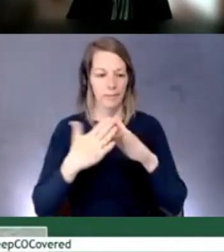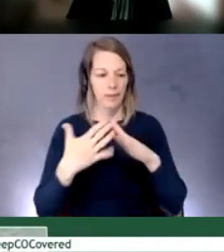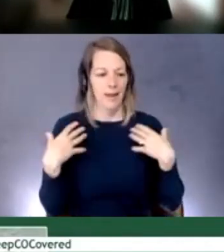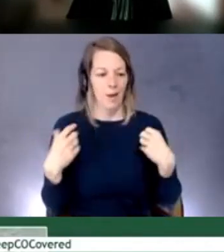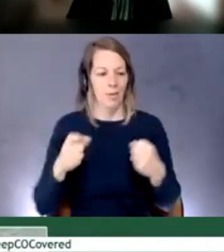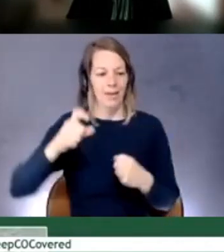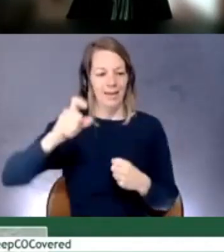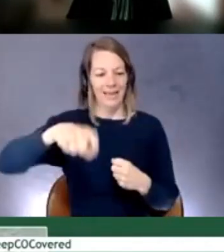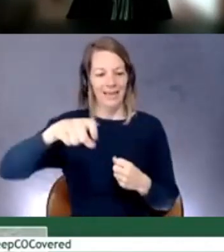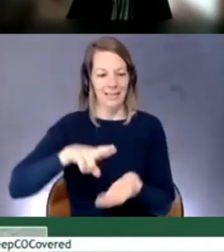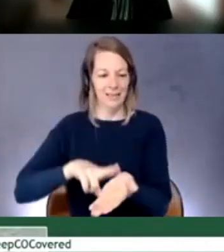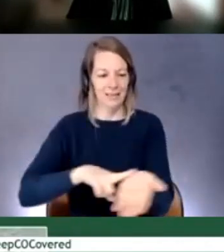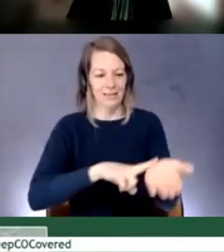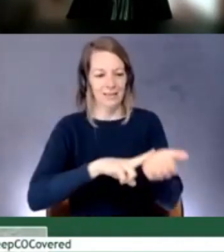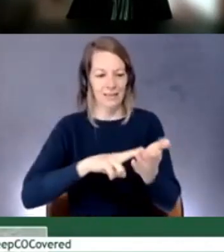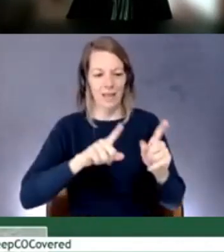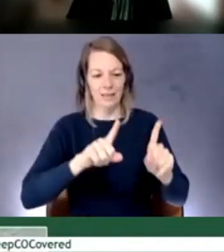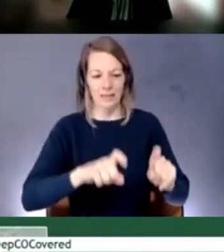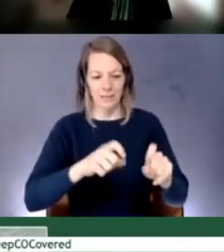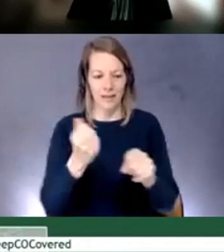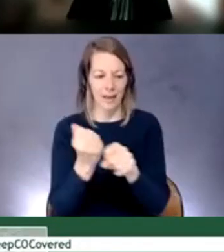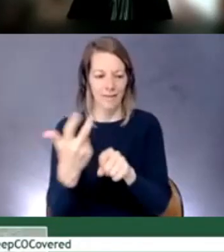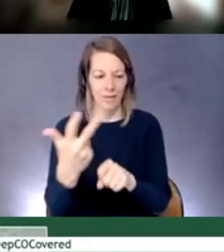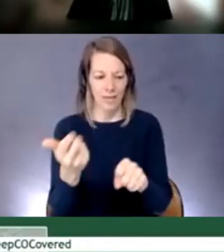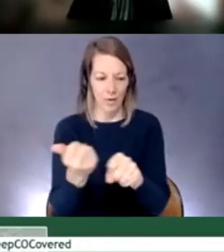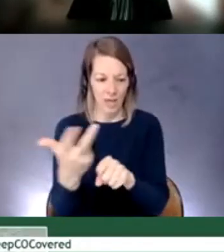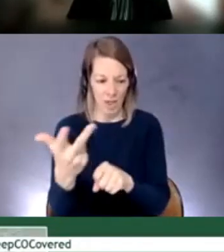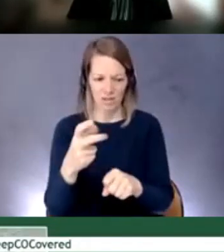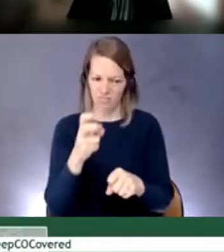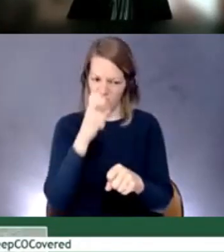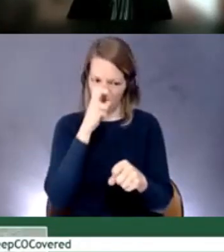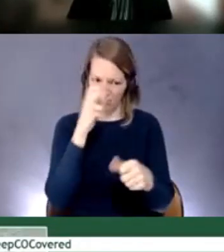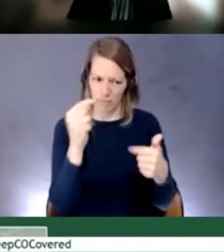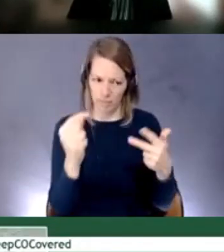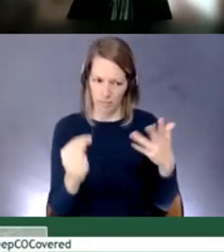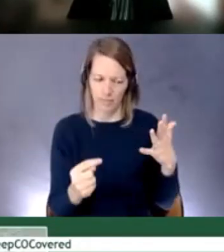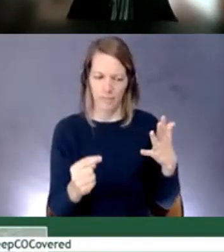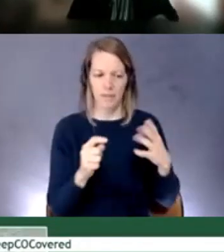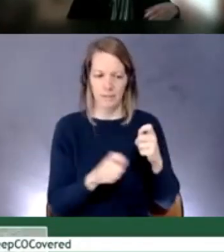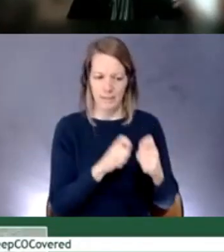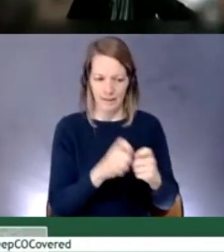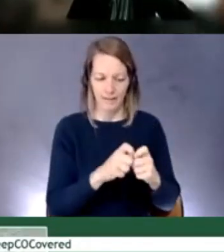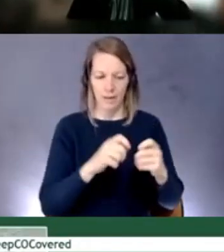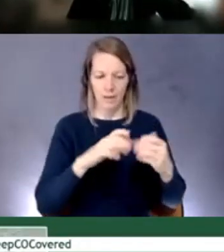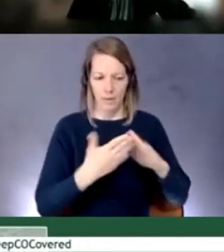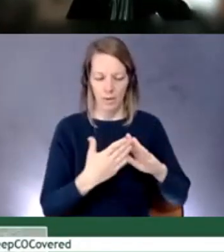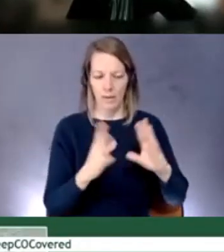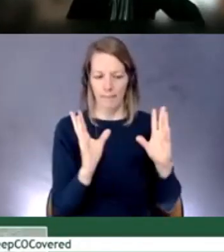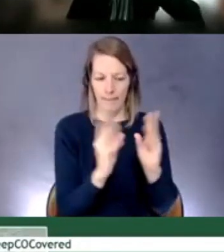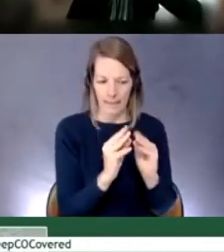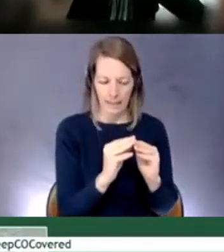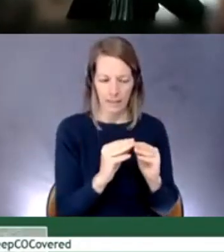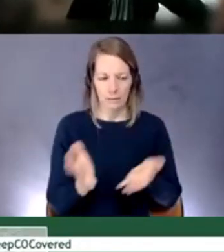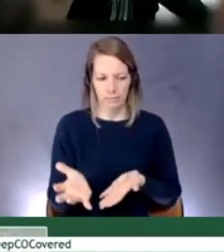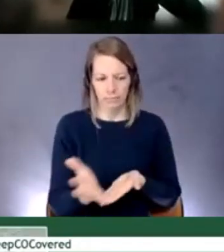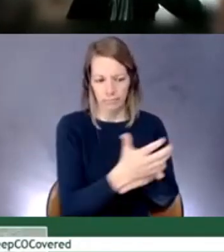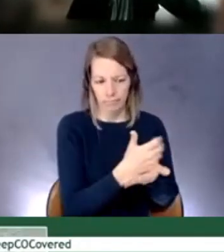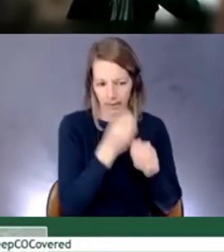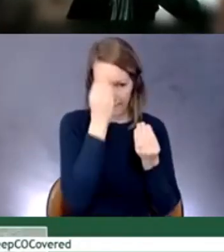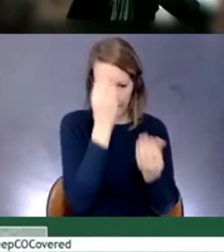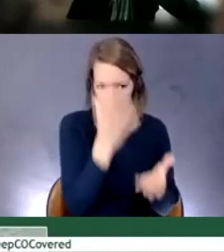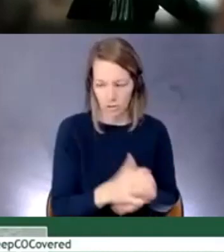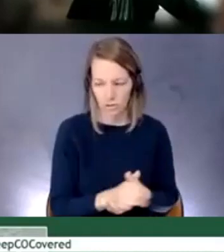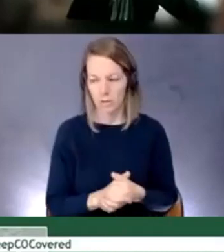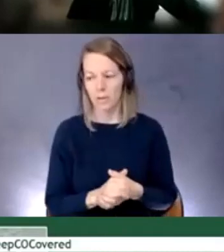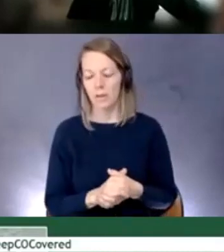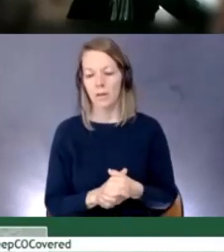needs assessment every 3 years. It's very prescriptive in terms of the community meetings they need to have, and they pull together a lot of information and